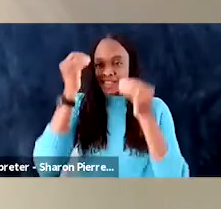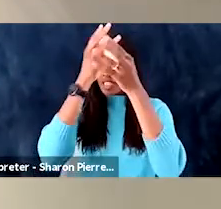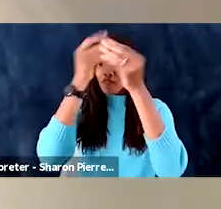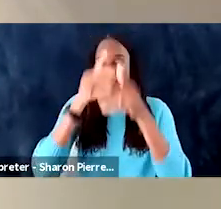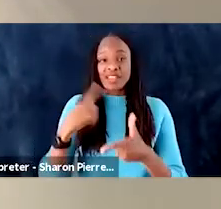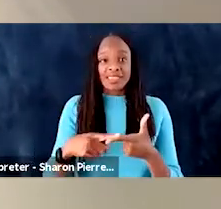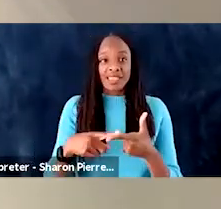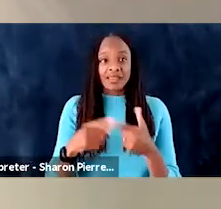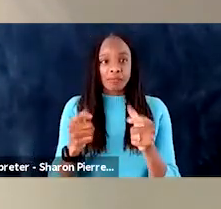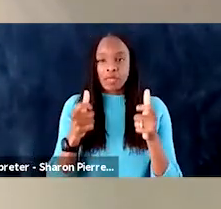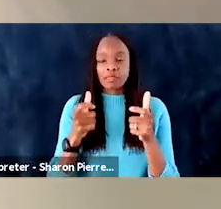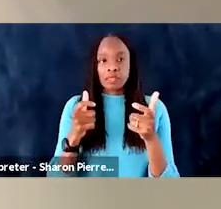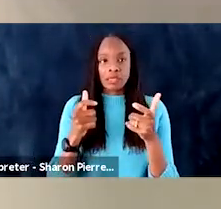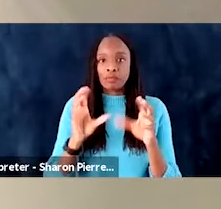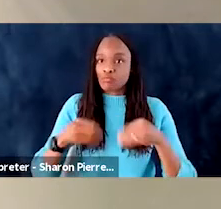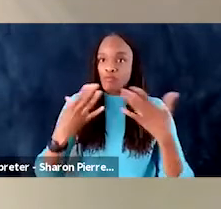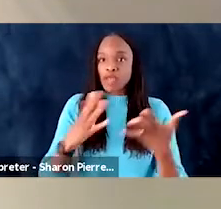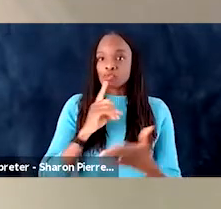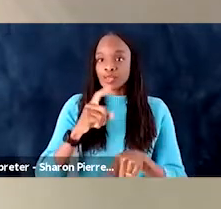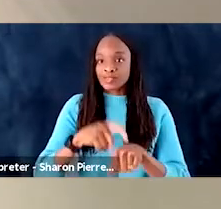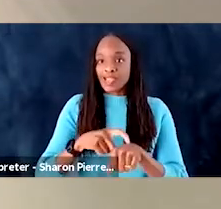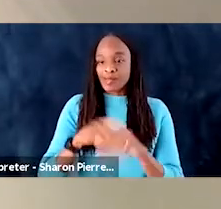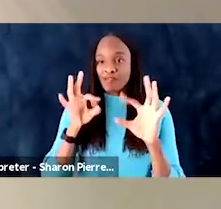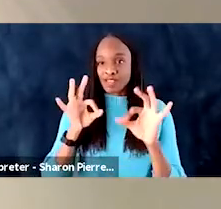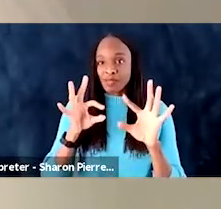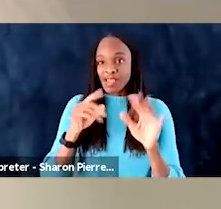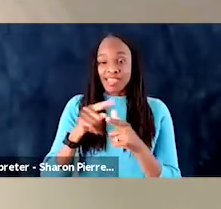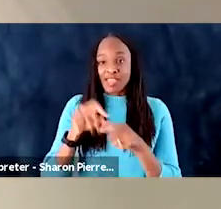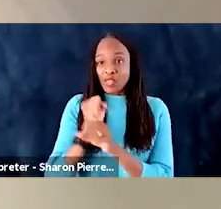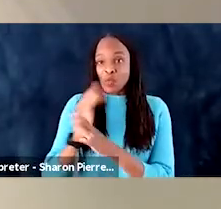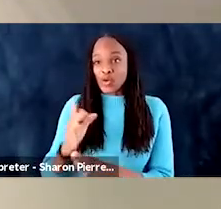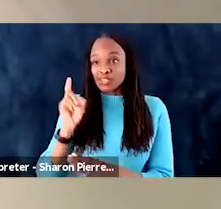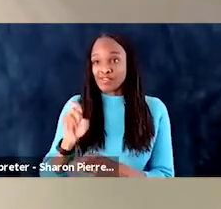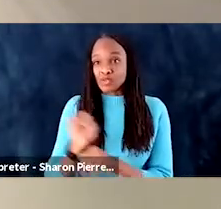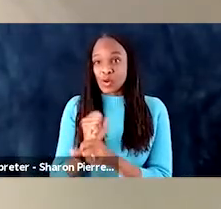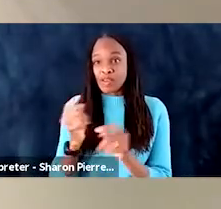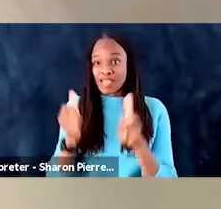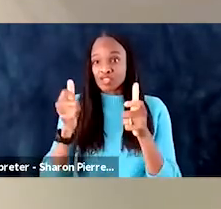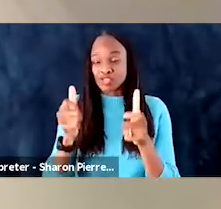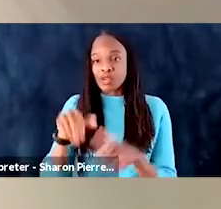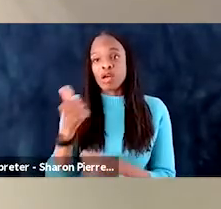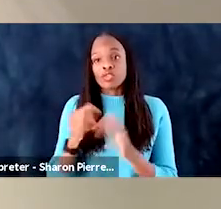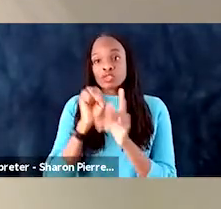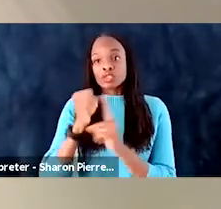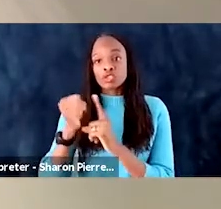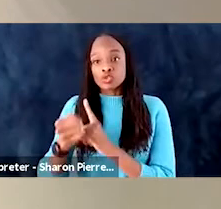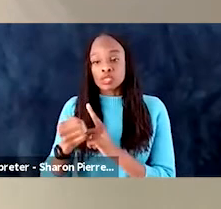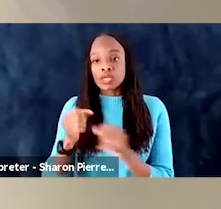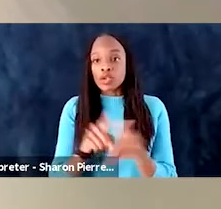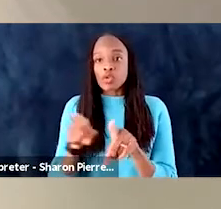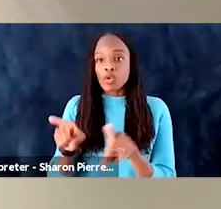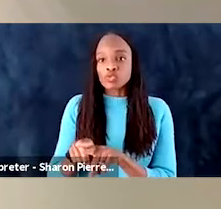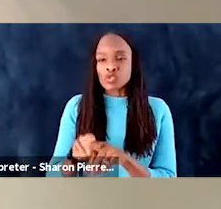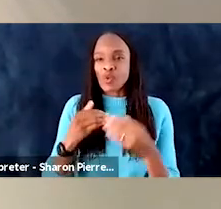then immediately provide real-time feedback to workers, who are then pushed to work faster. And in other instances, it also creates a sense